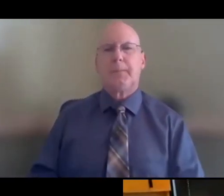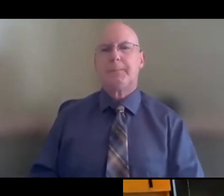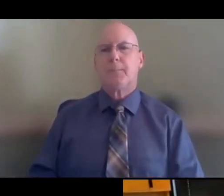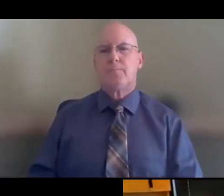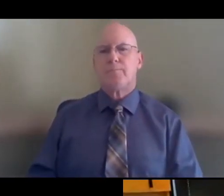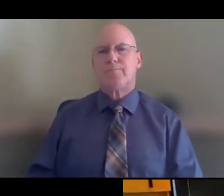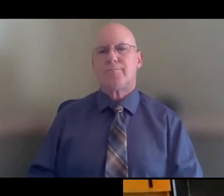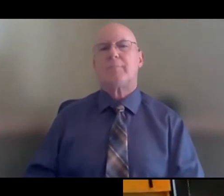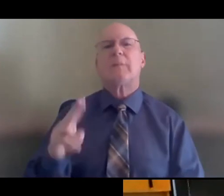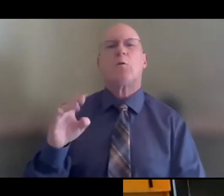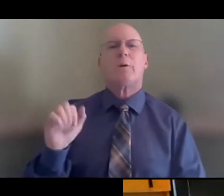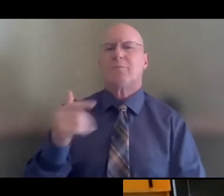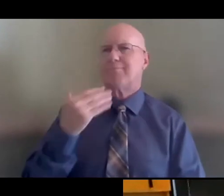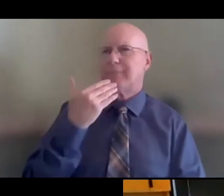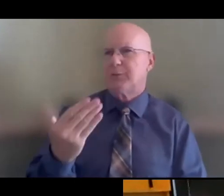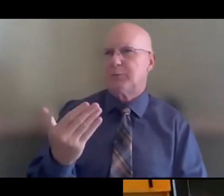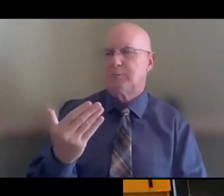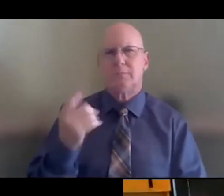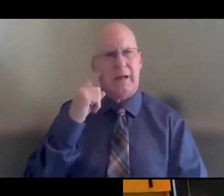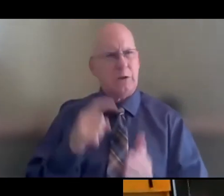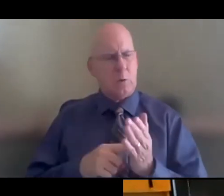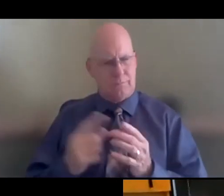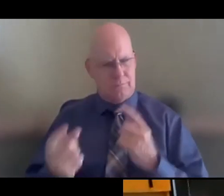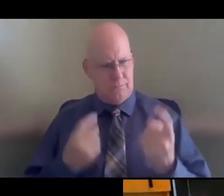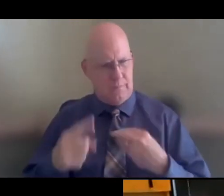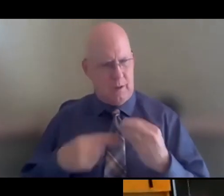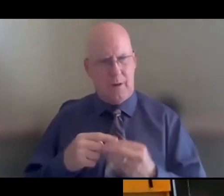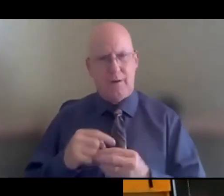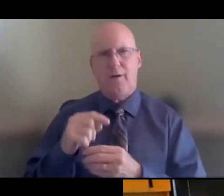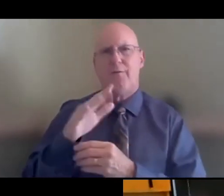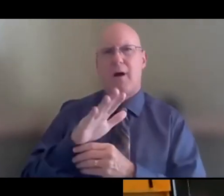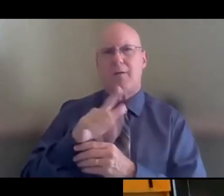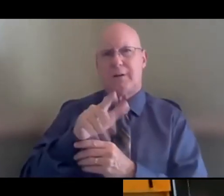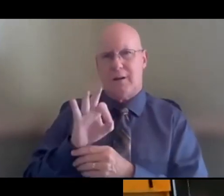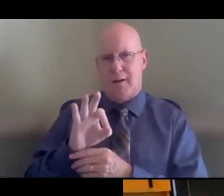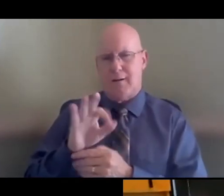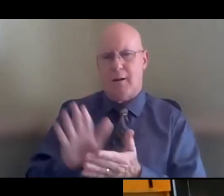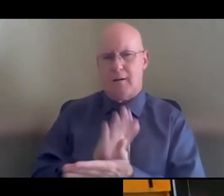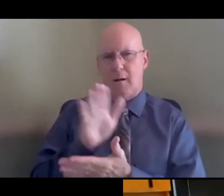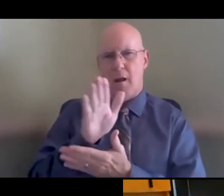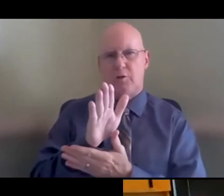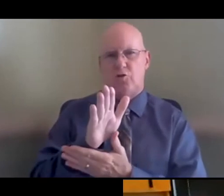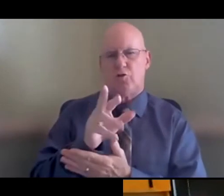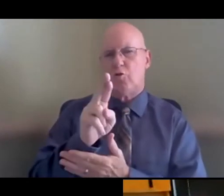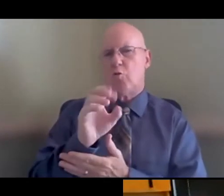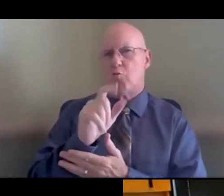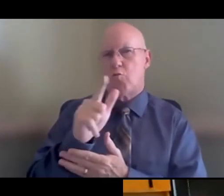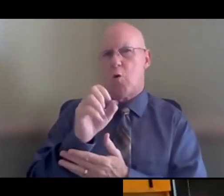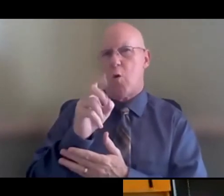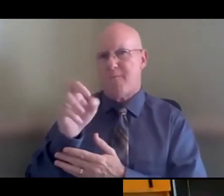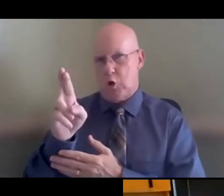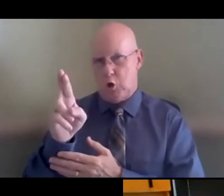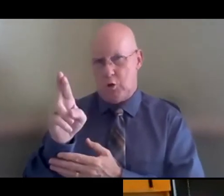Thank you for that. And also seeing some questions about 529 college rollovers. That also is